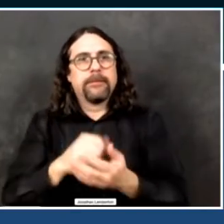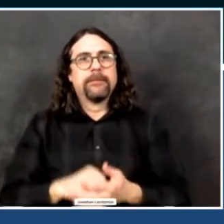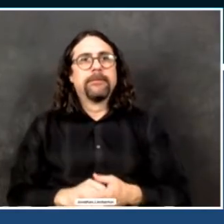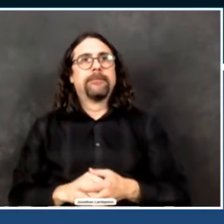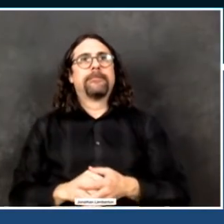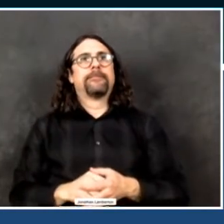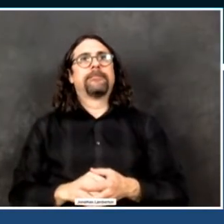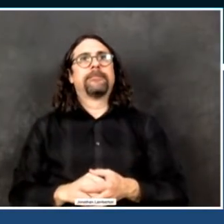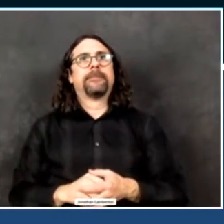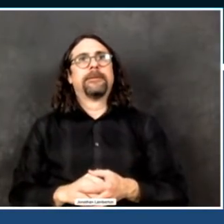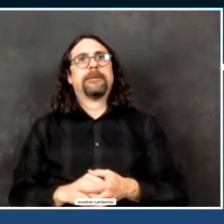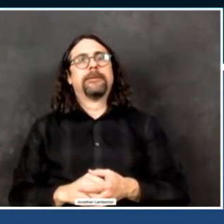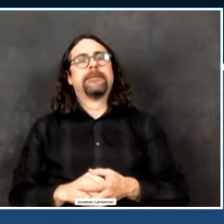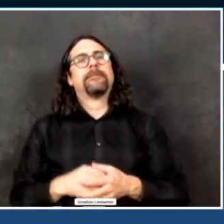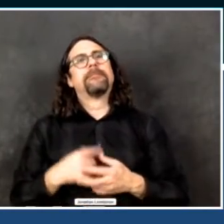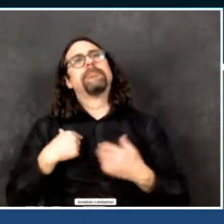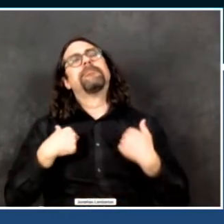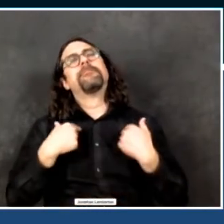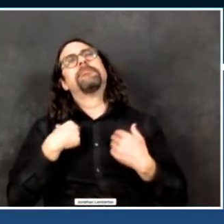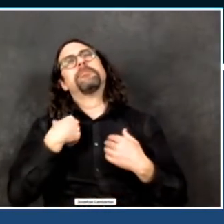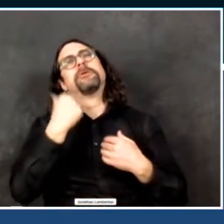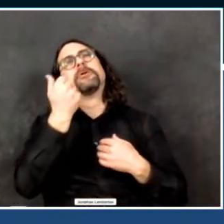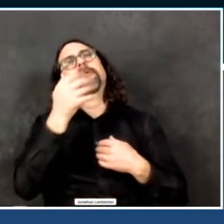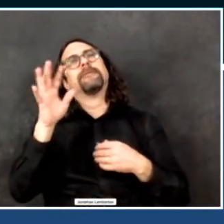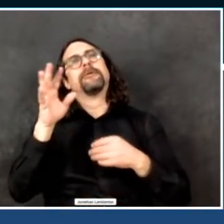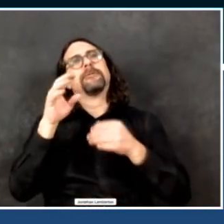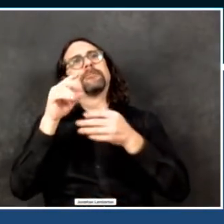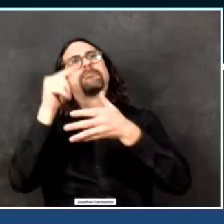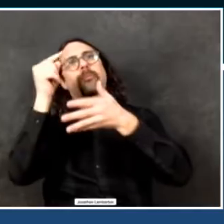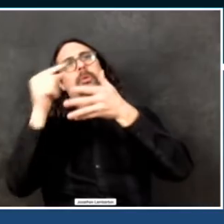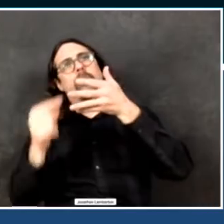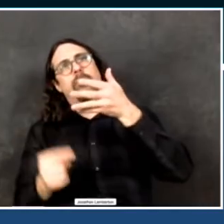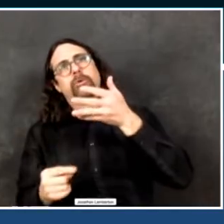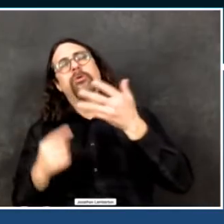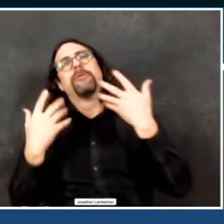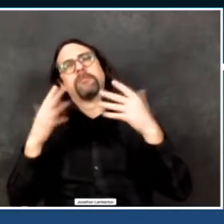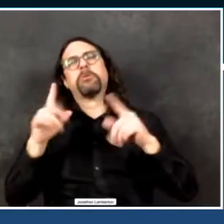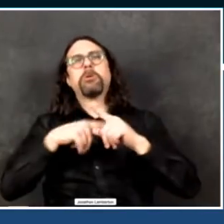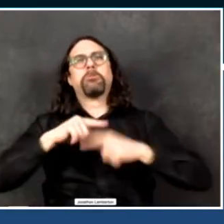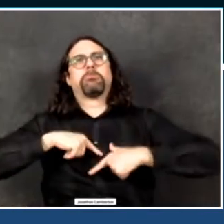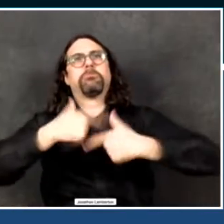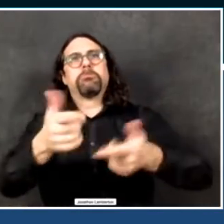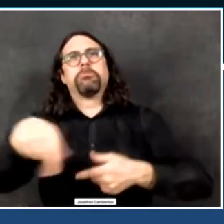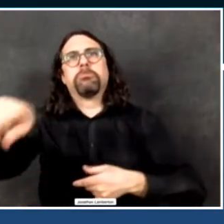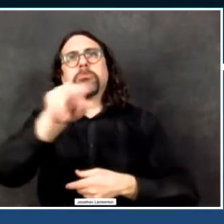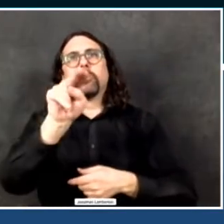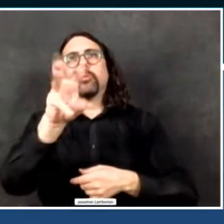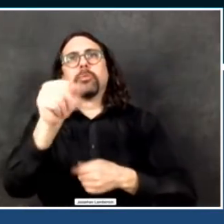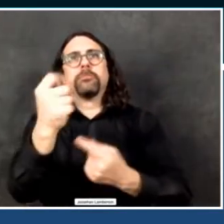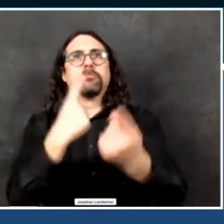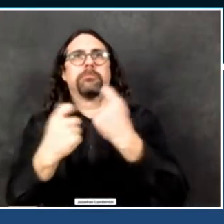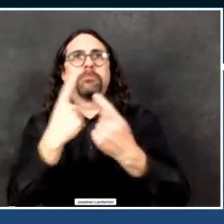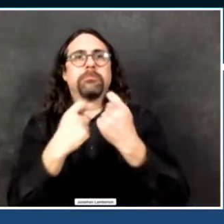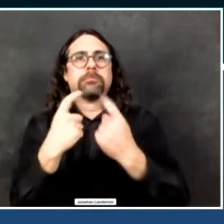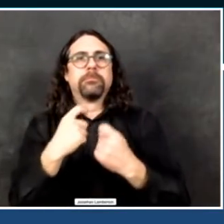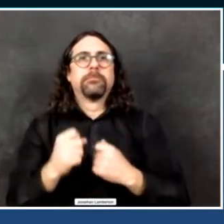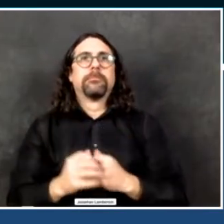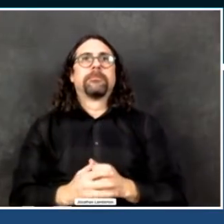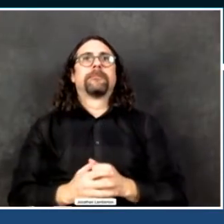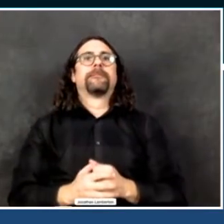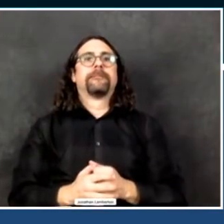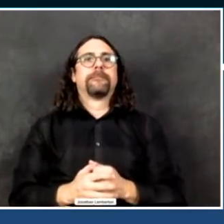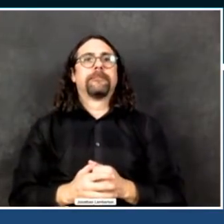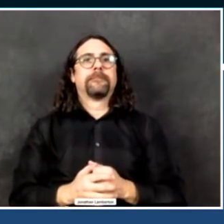Yesterday, Chancellor Carranza and I talked about the painful reality that